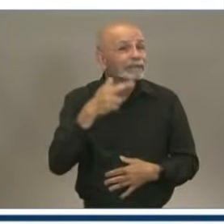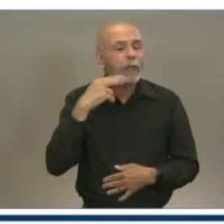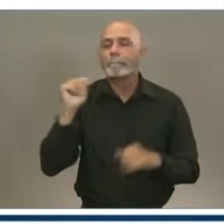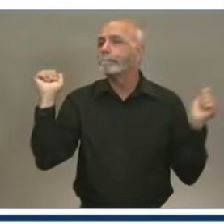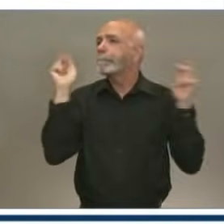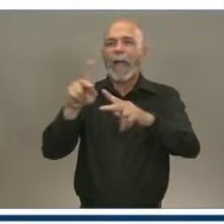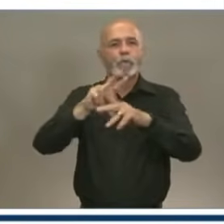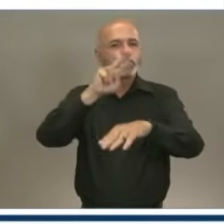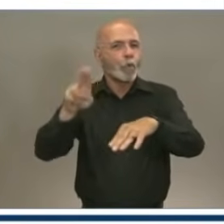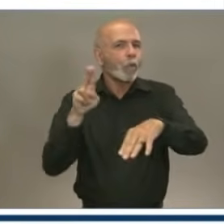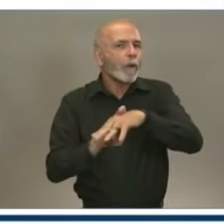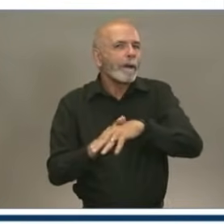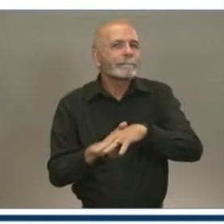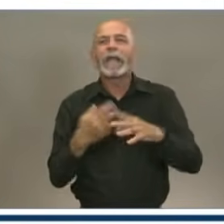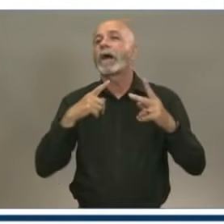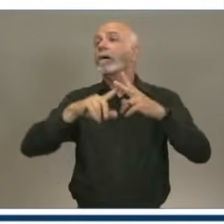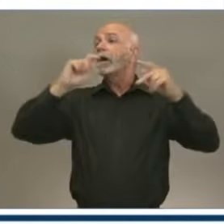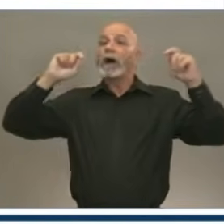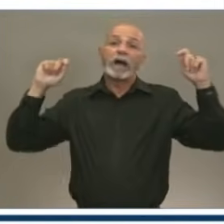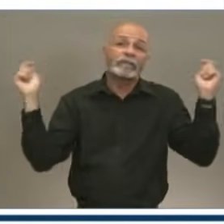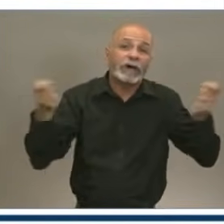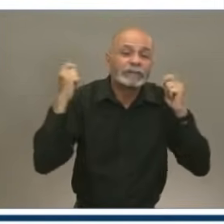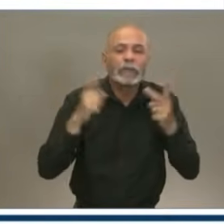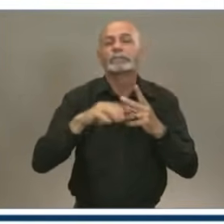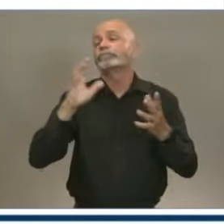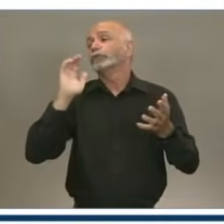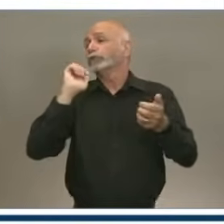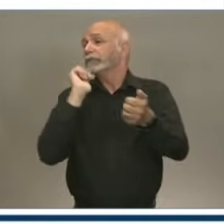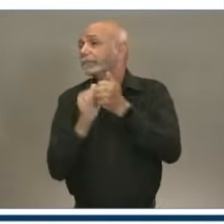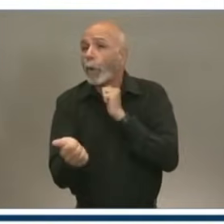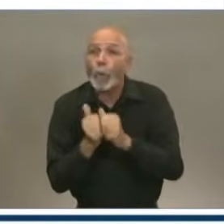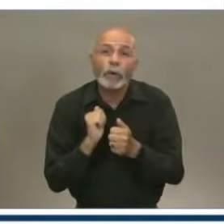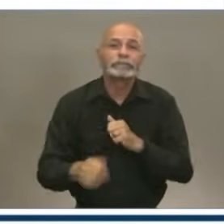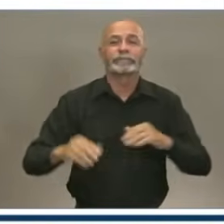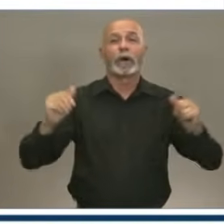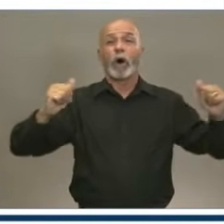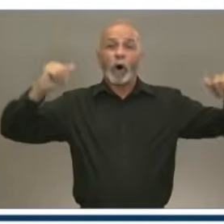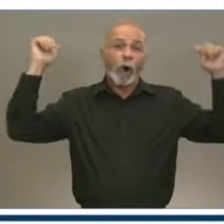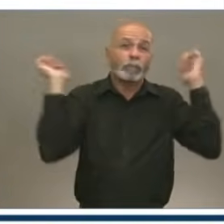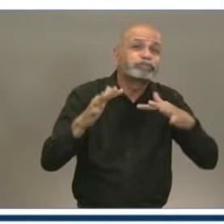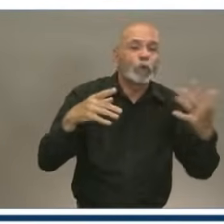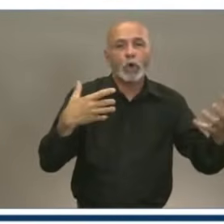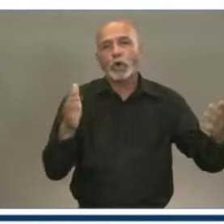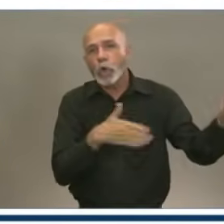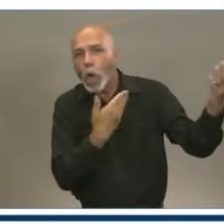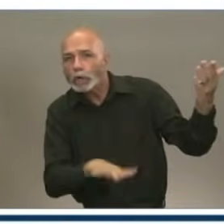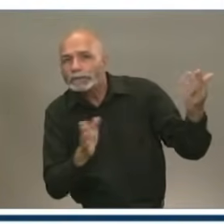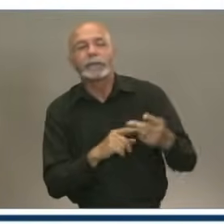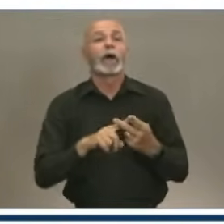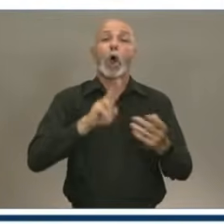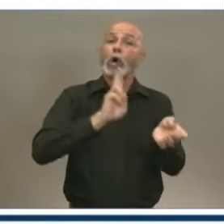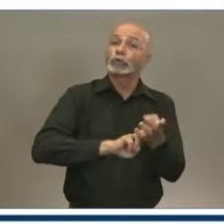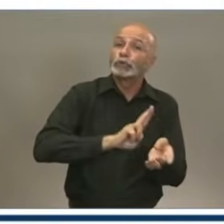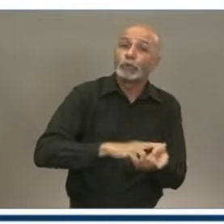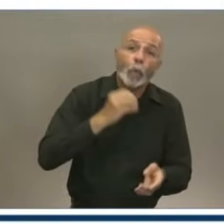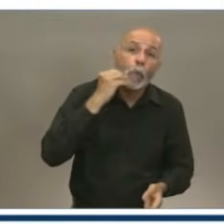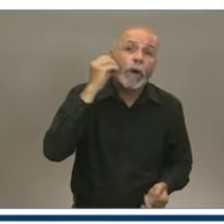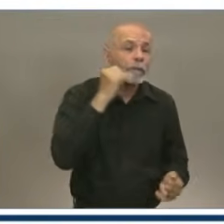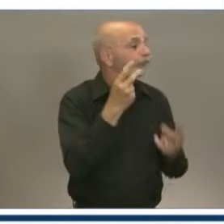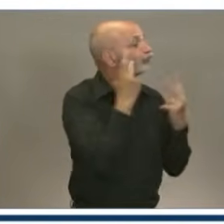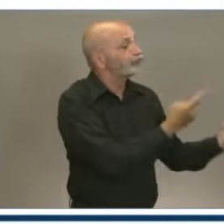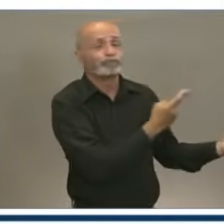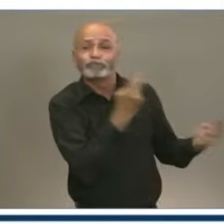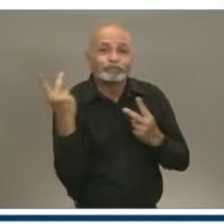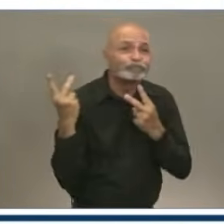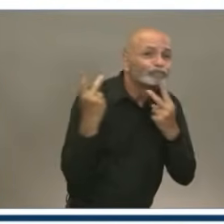concerts and sports events with spectators and long-term care homes will welcome indoor visits. Long-term care residents with 2 vaccines can